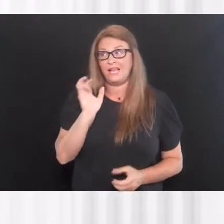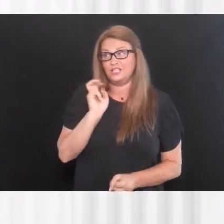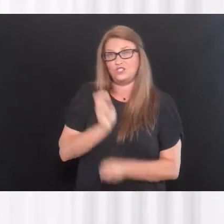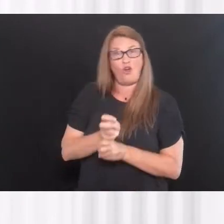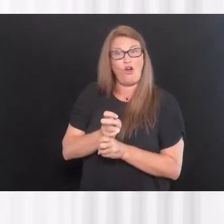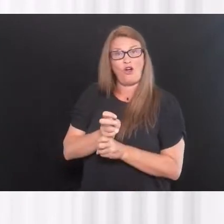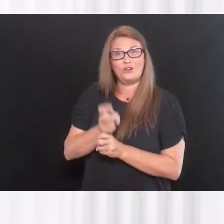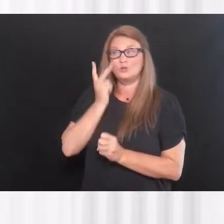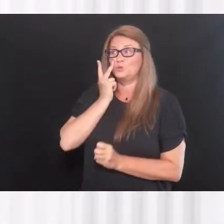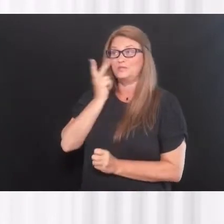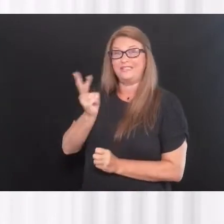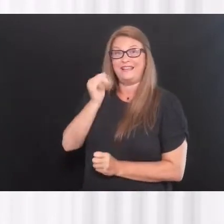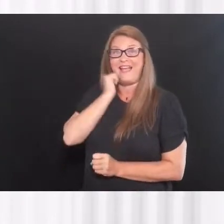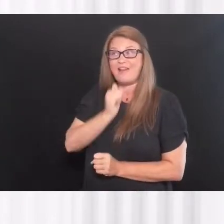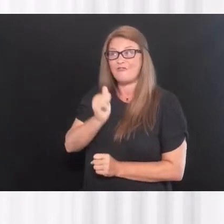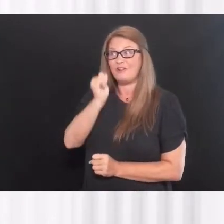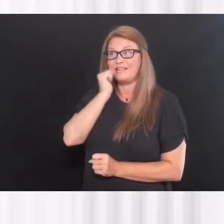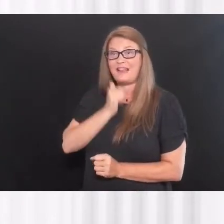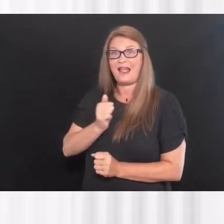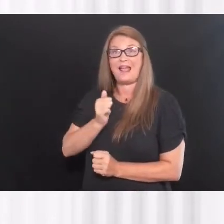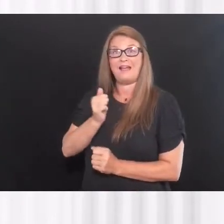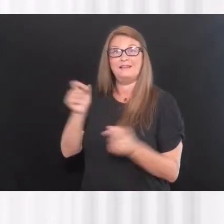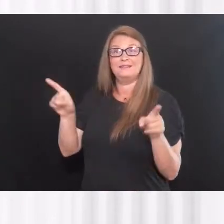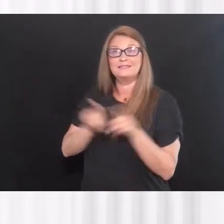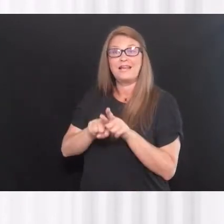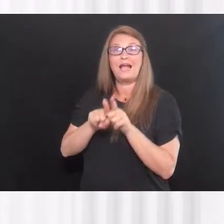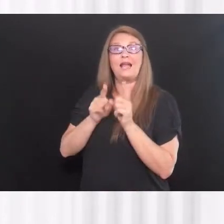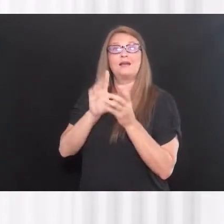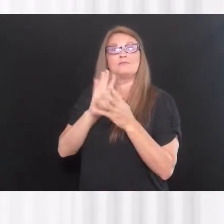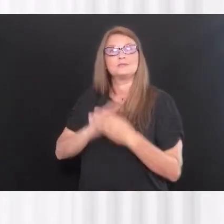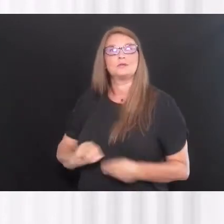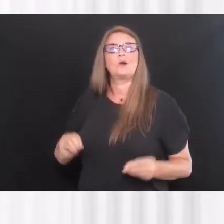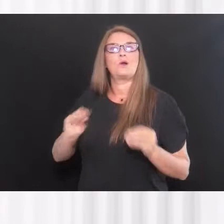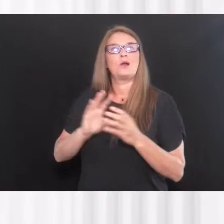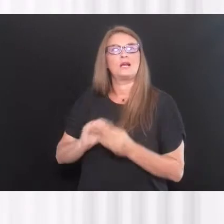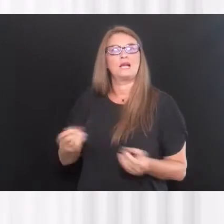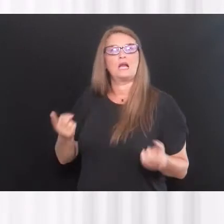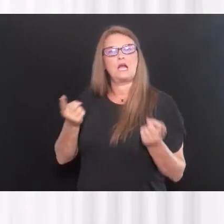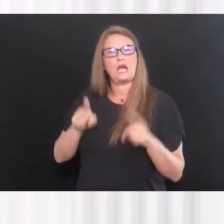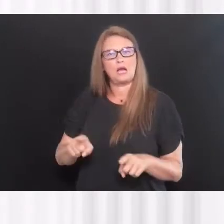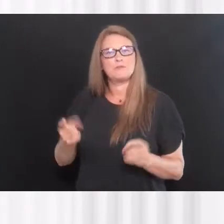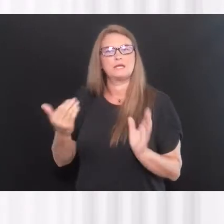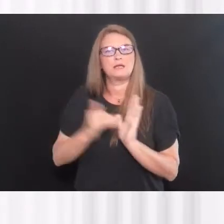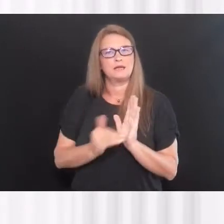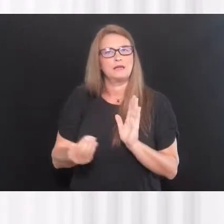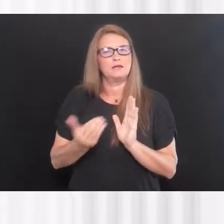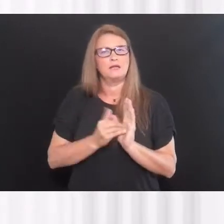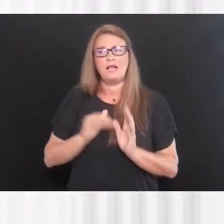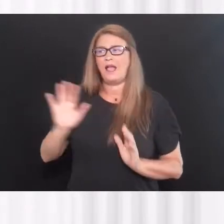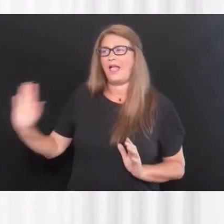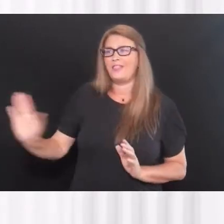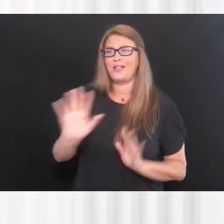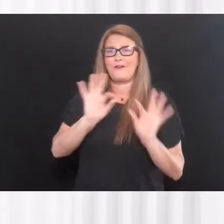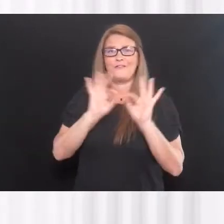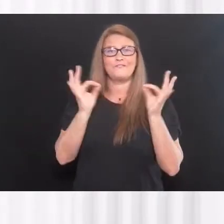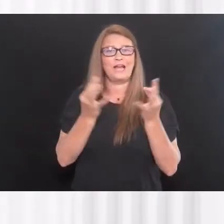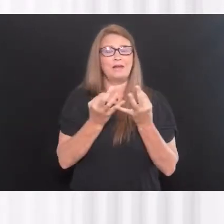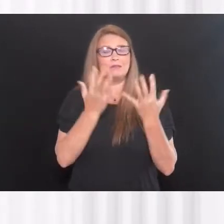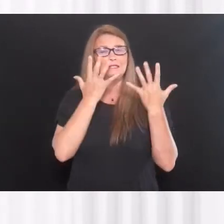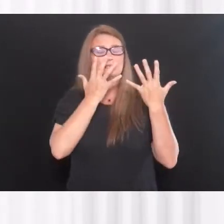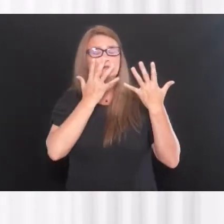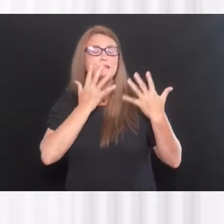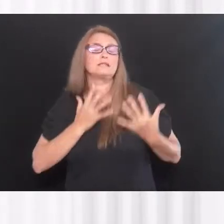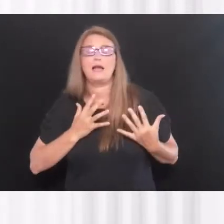in every day and do a tough job already, but to see the absolute heartbreak on the families of